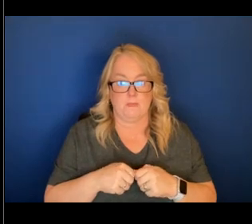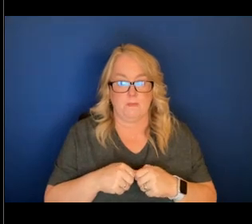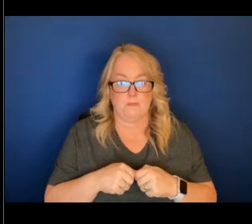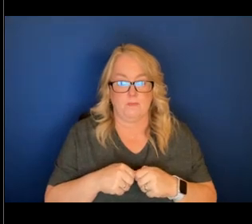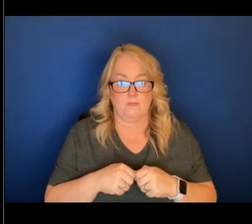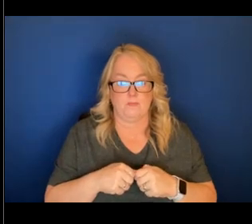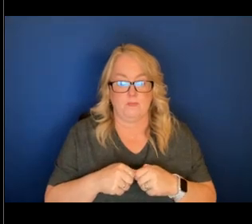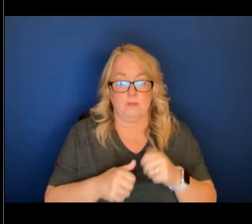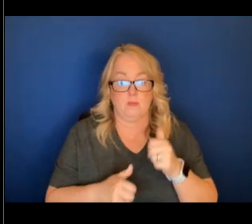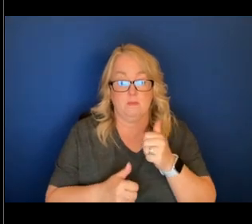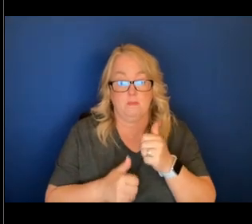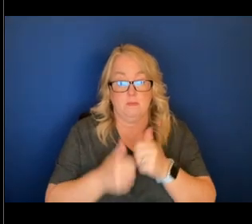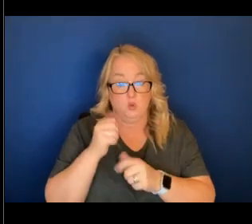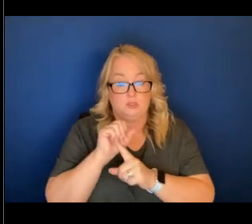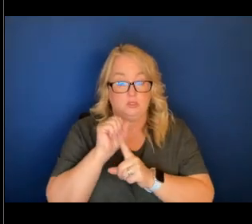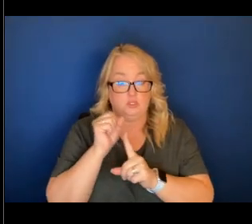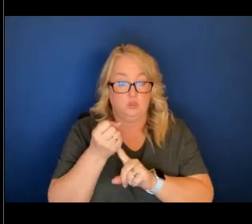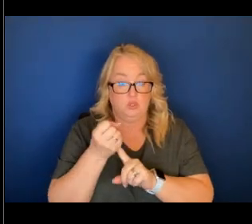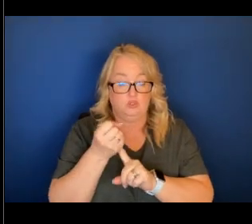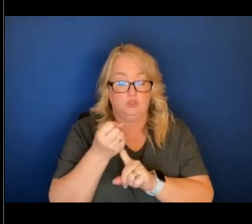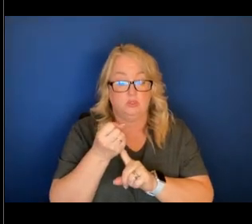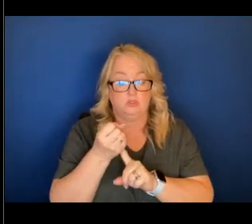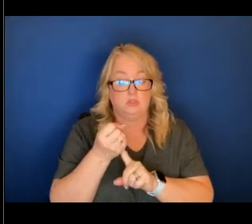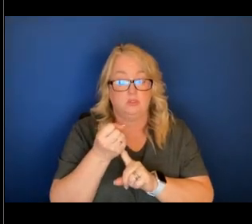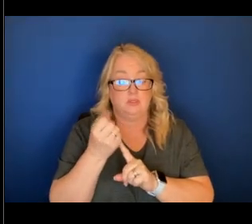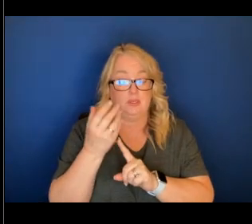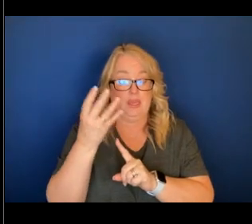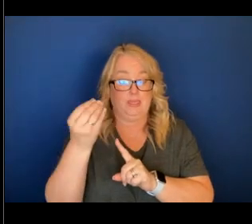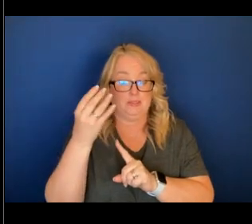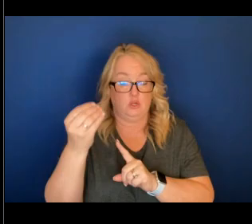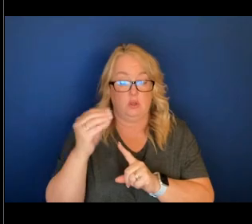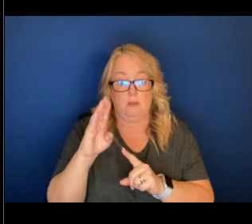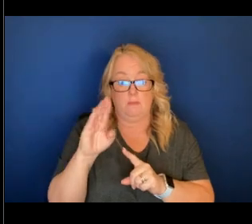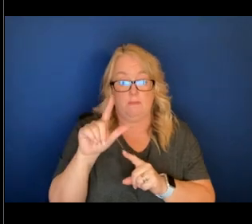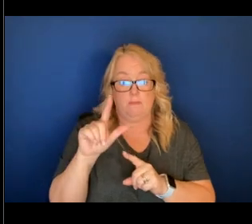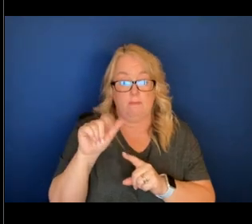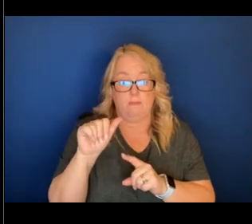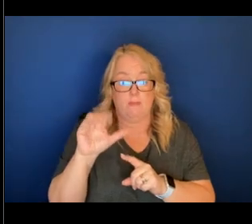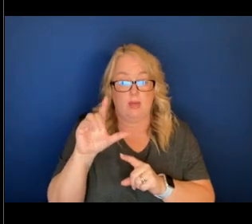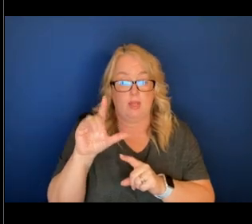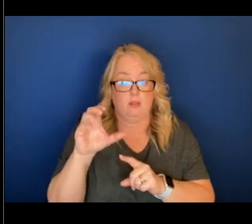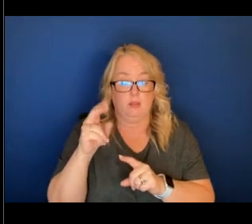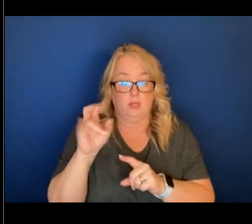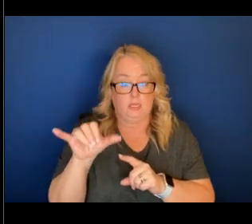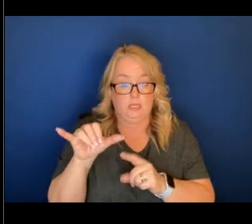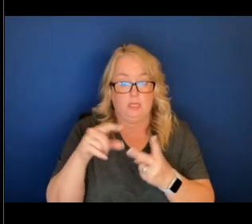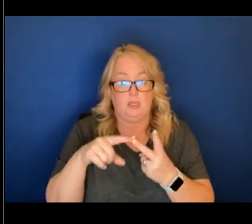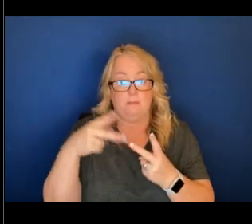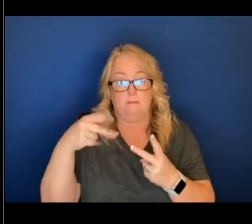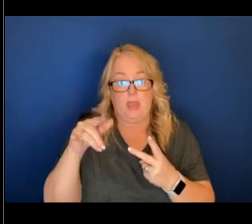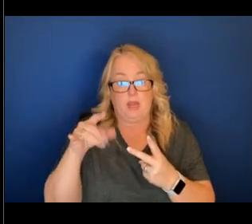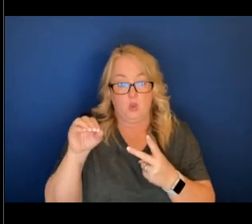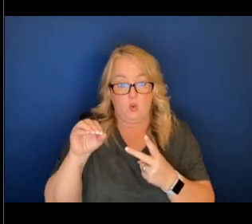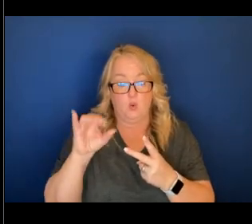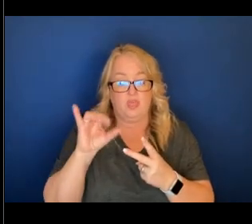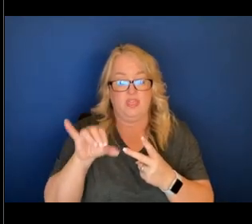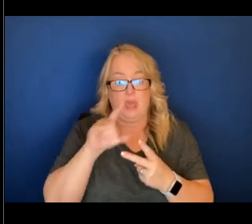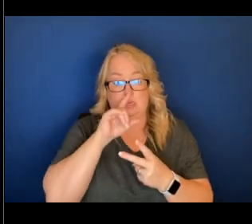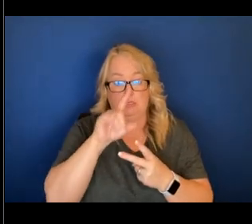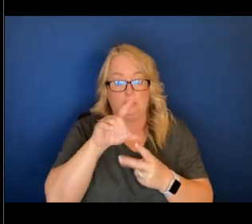Under most circumstances, exterior balconies and patios that may be part of